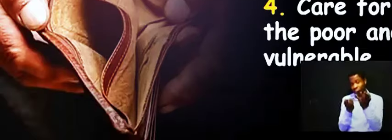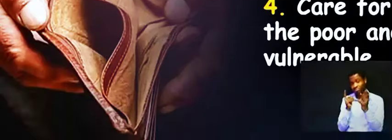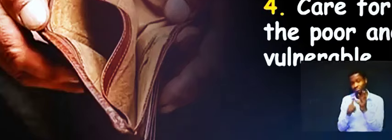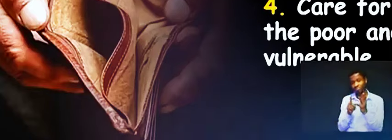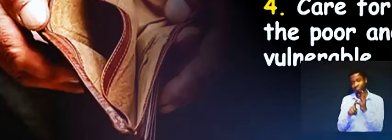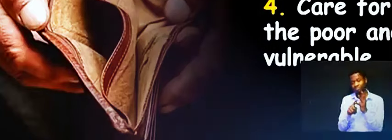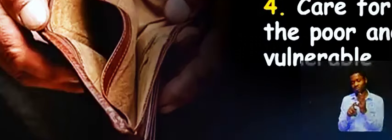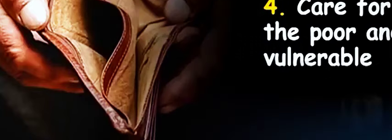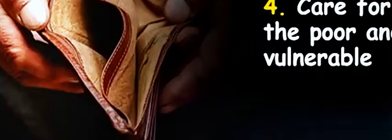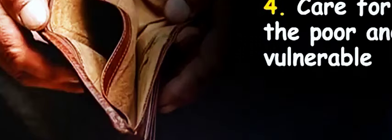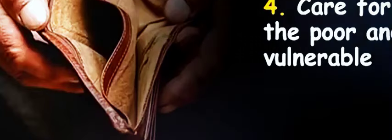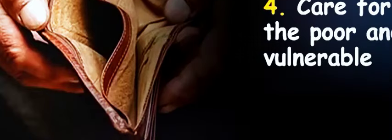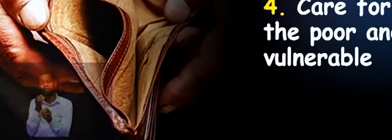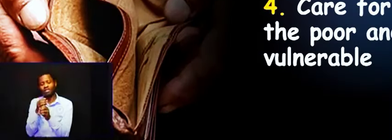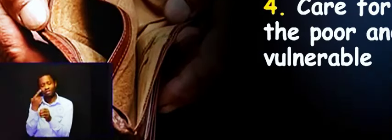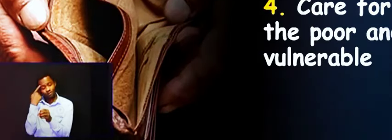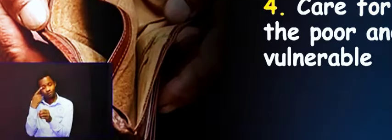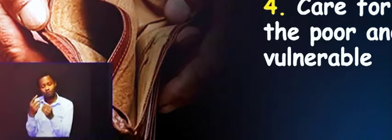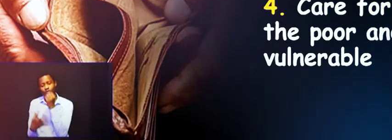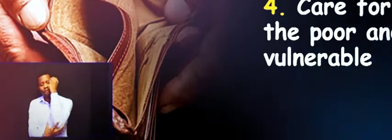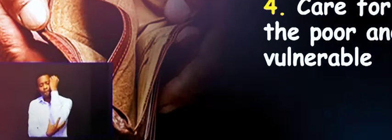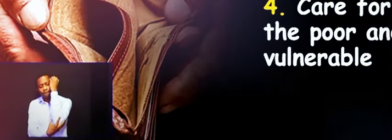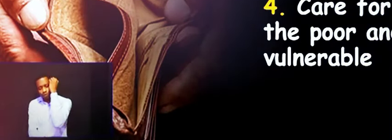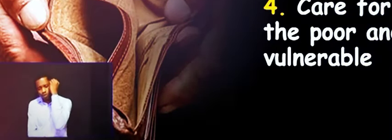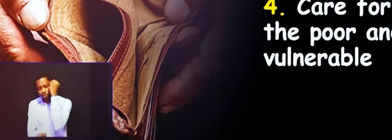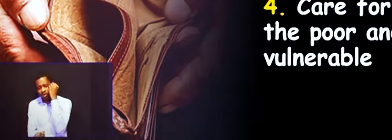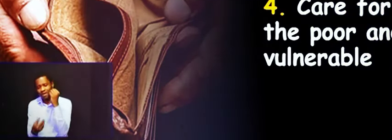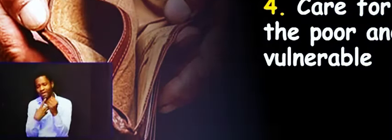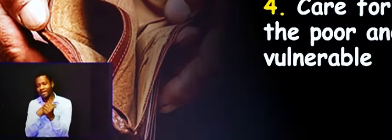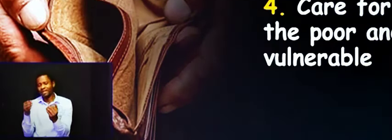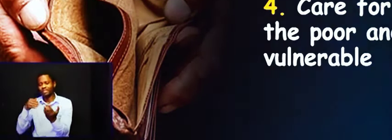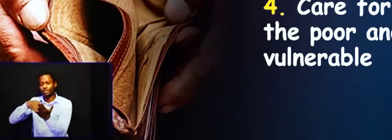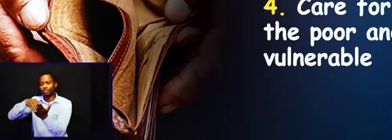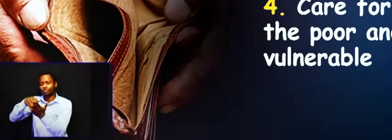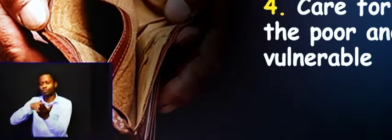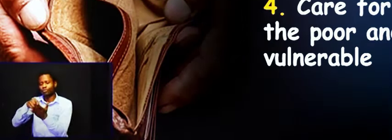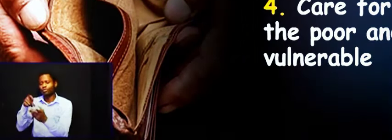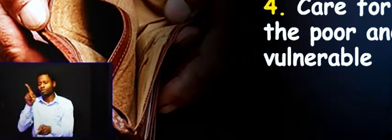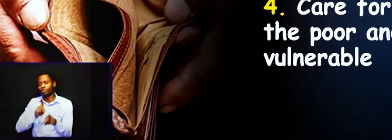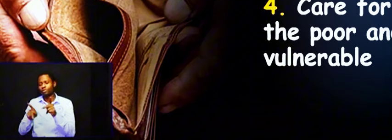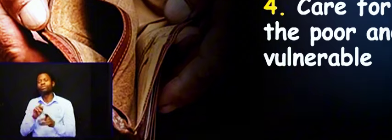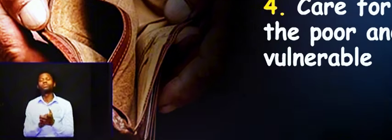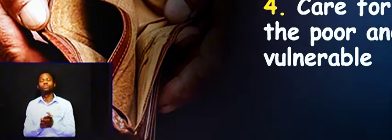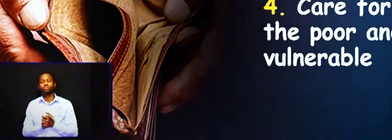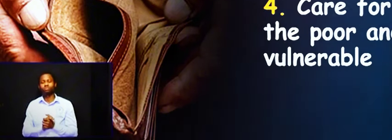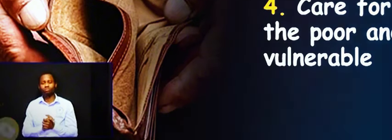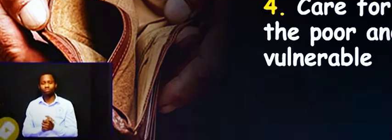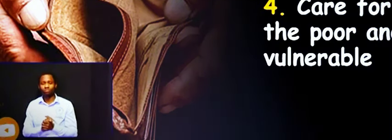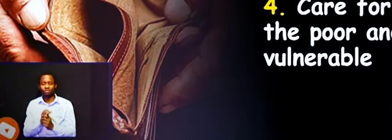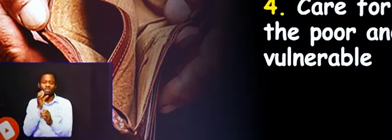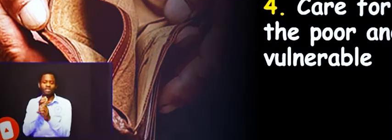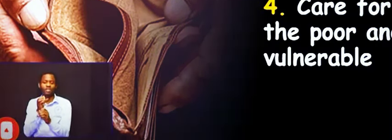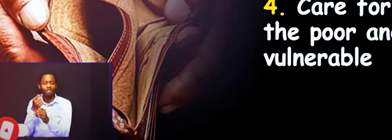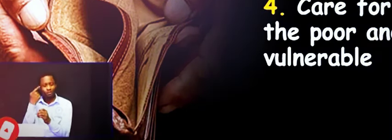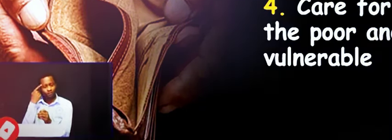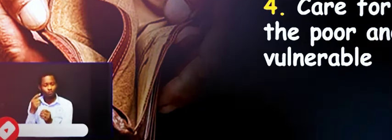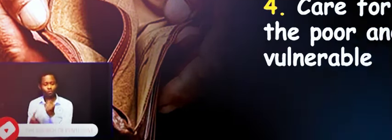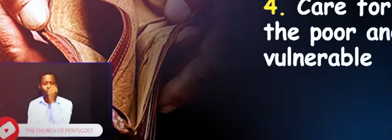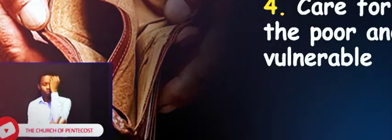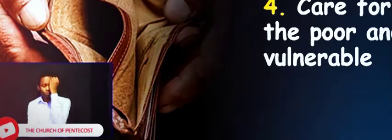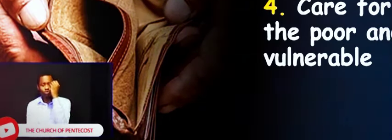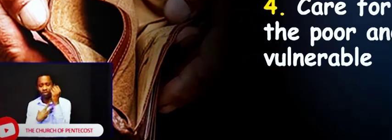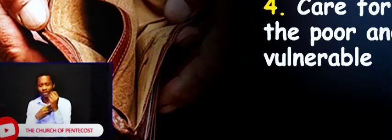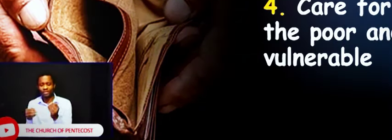poor and vulnerable. The torso nine, but more than as I will share a year for any more bro for. Care for the poor